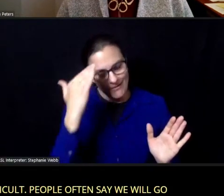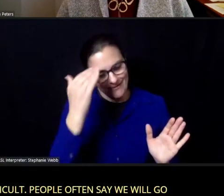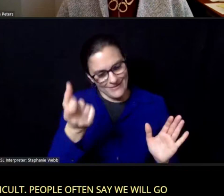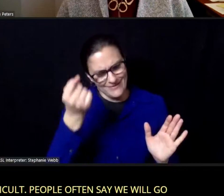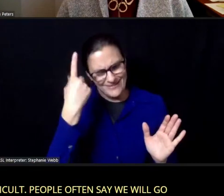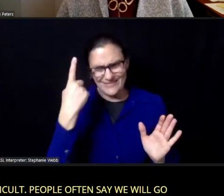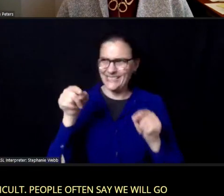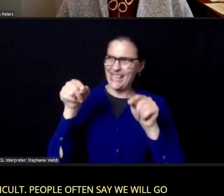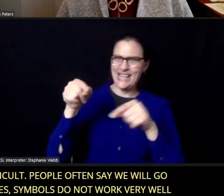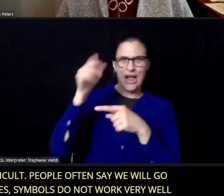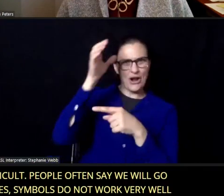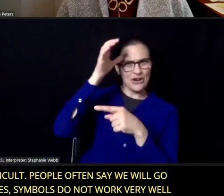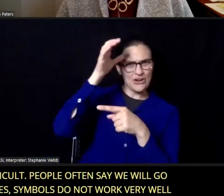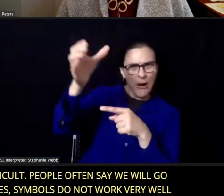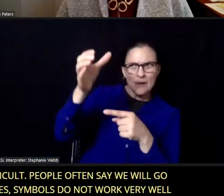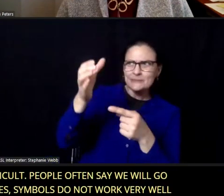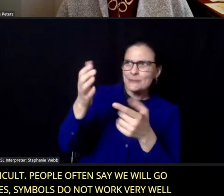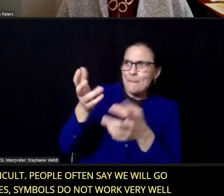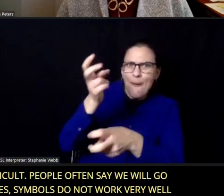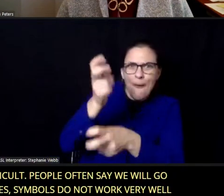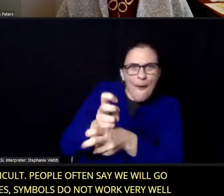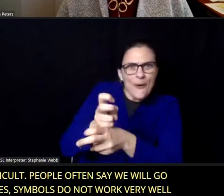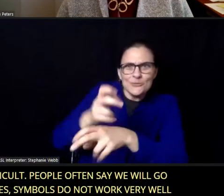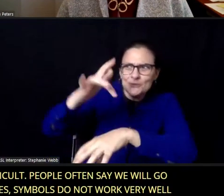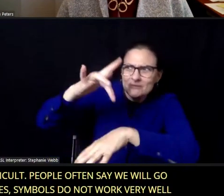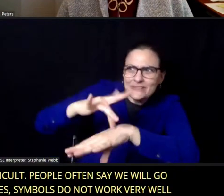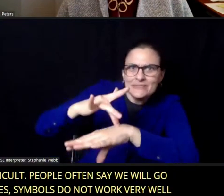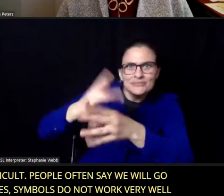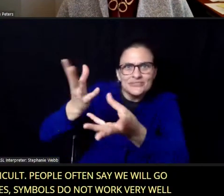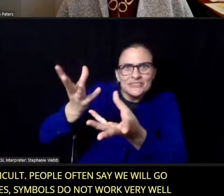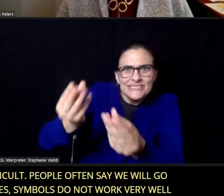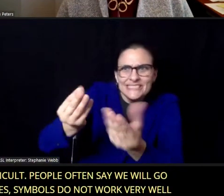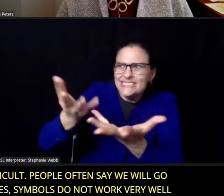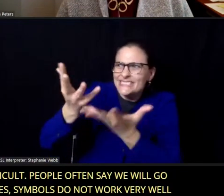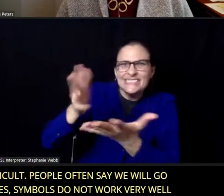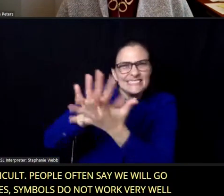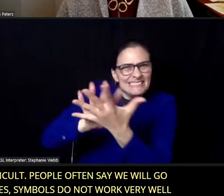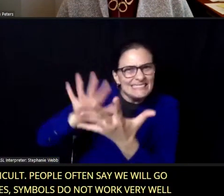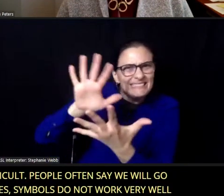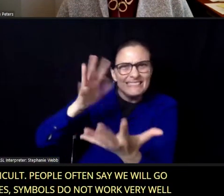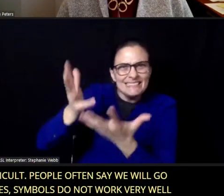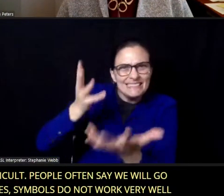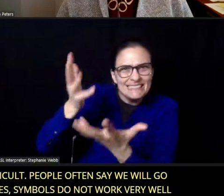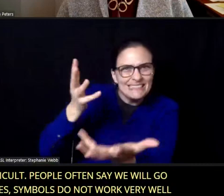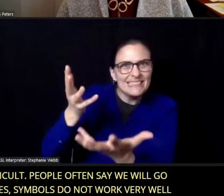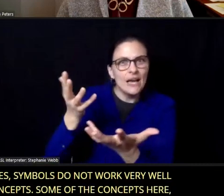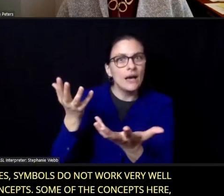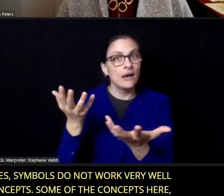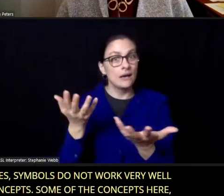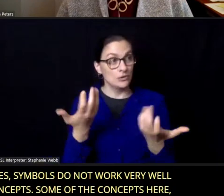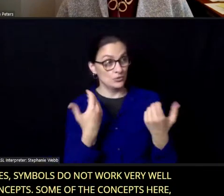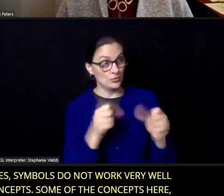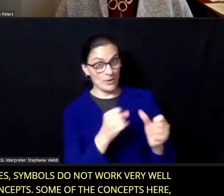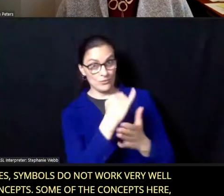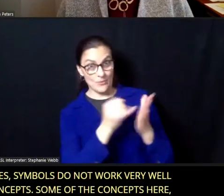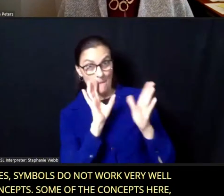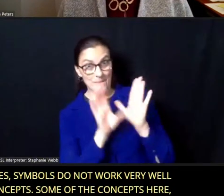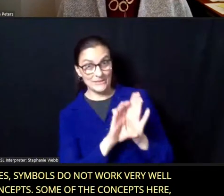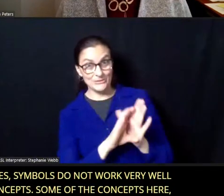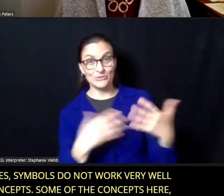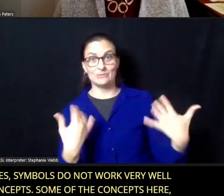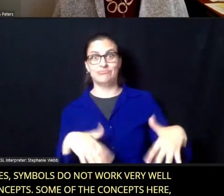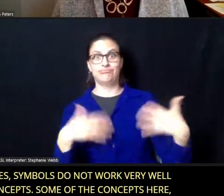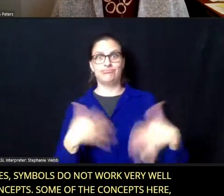Some of the concepts here, even when we spell out the words, people are having trouble with what they mean, let alone if we just show them a picture and don't spell out